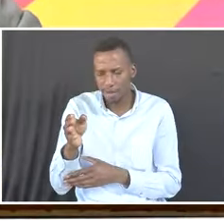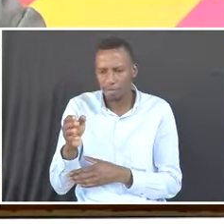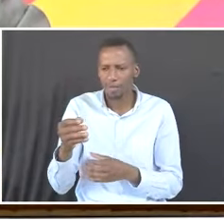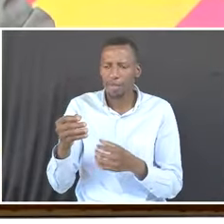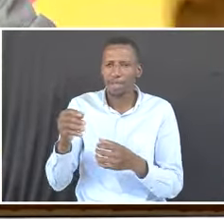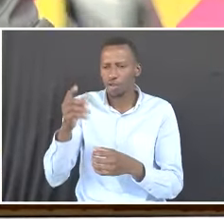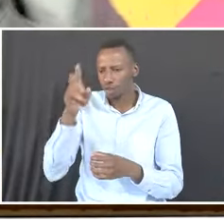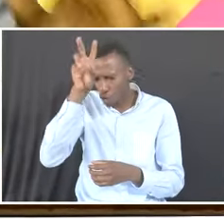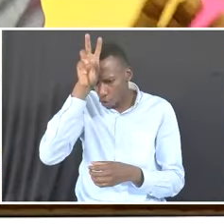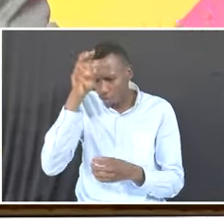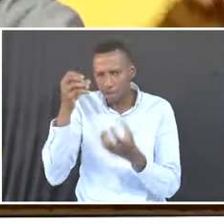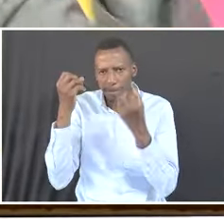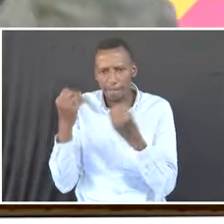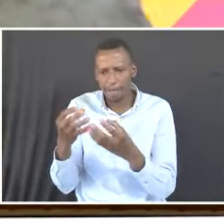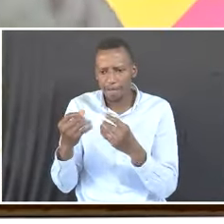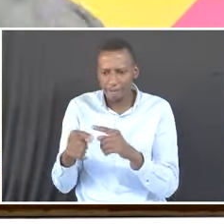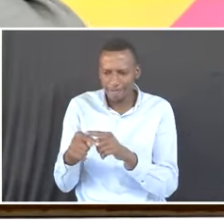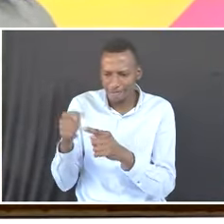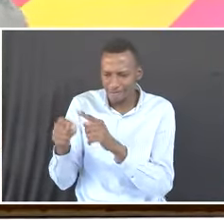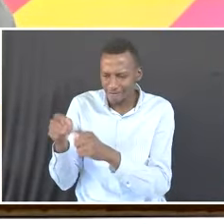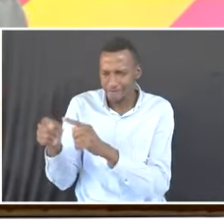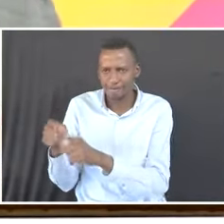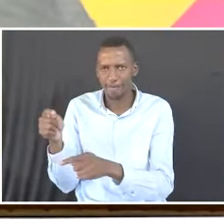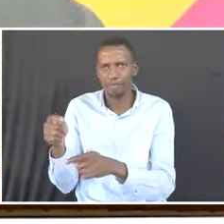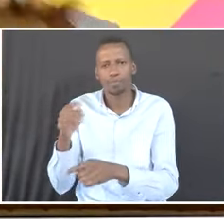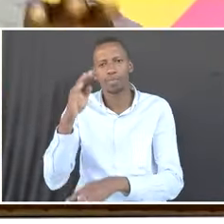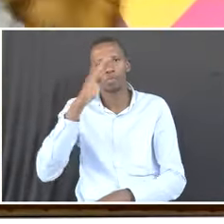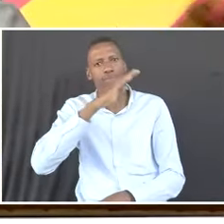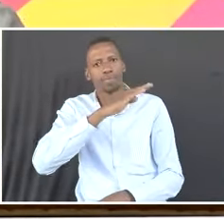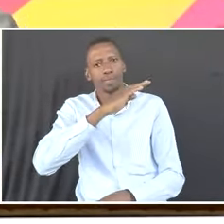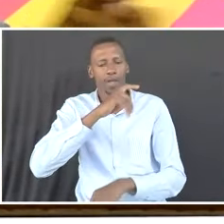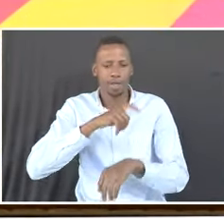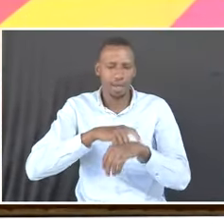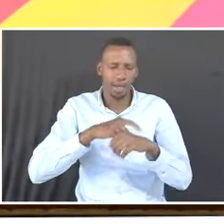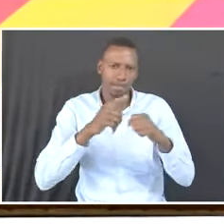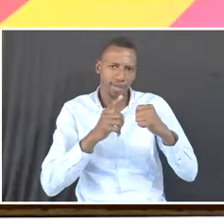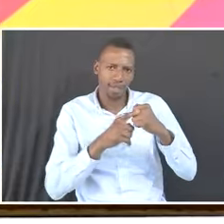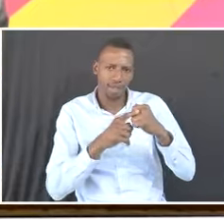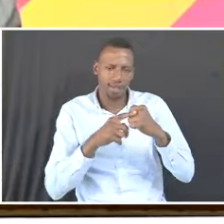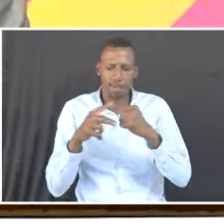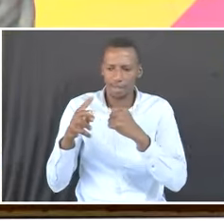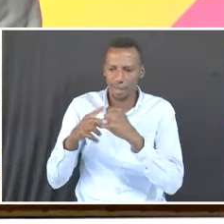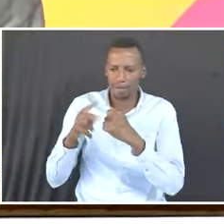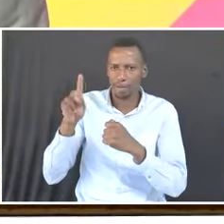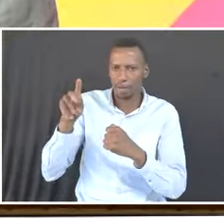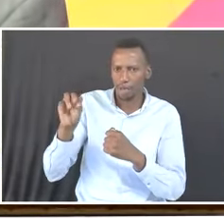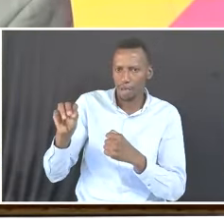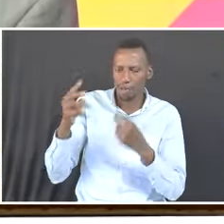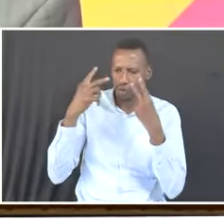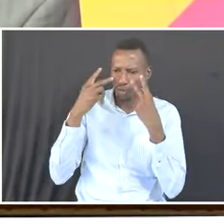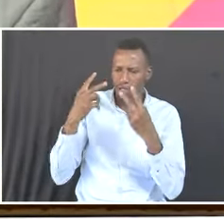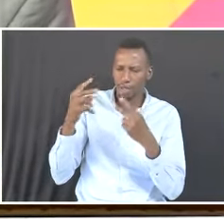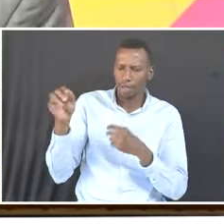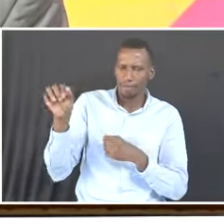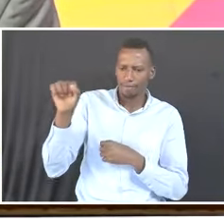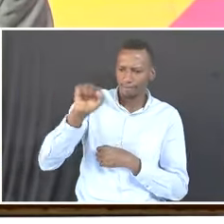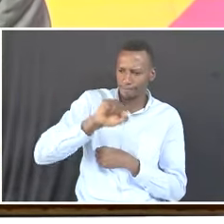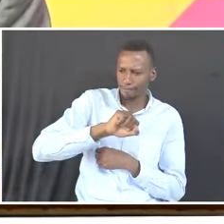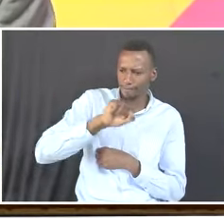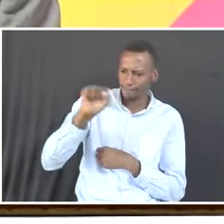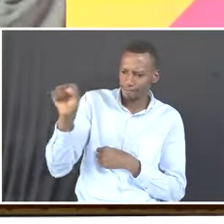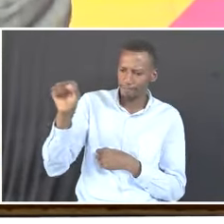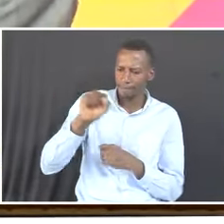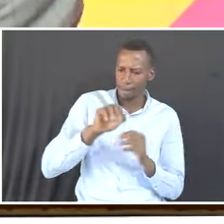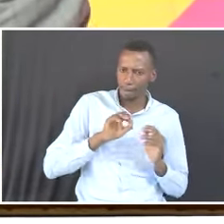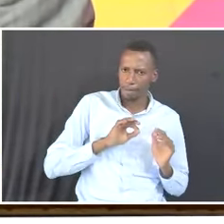thousands. Men eat. So in the evening at around 6, 7, you see cars now from those areas